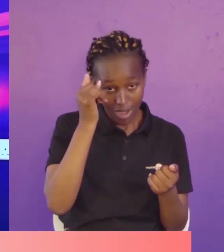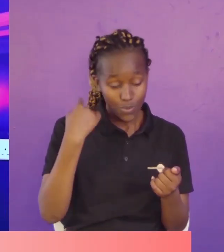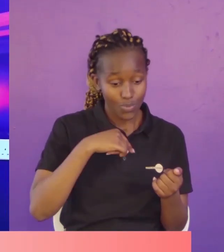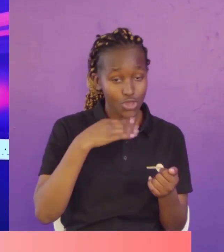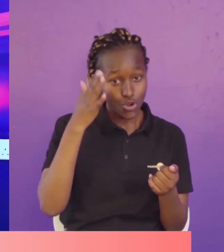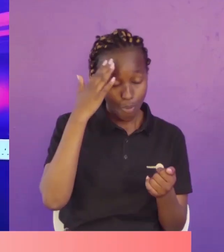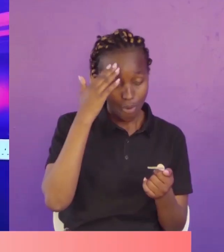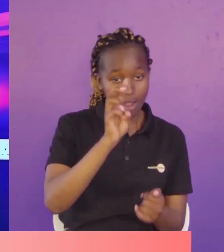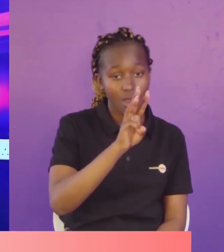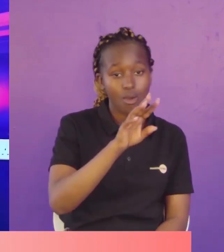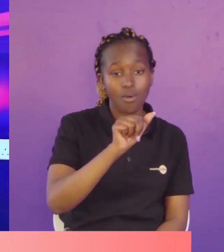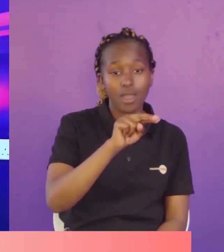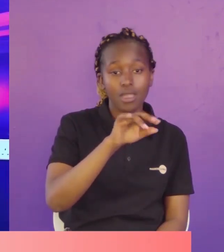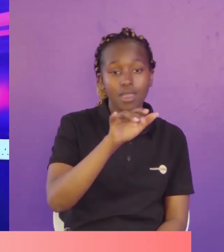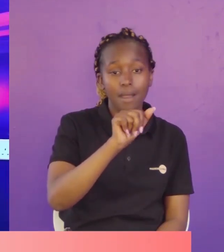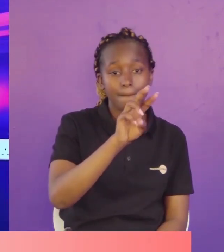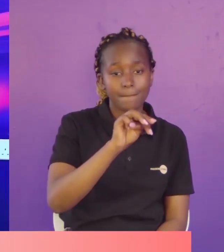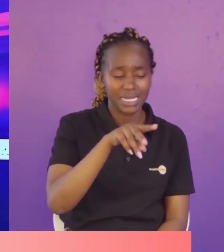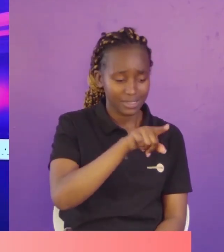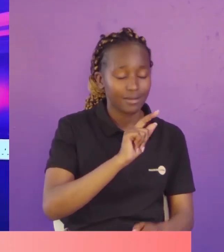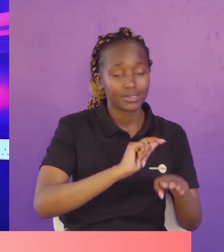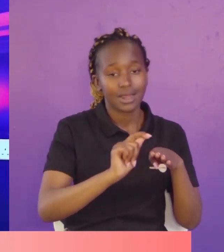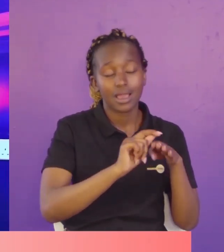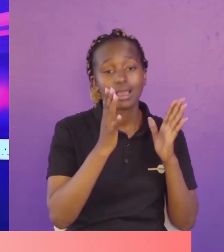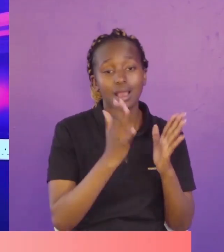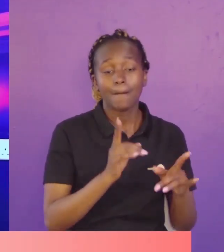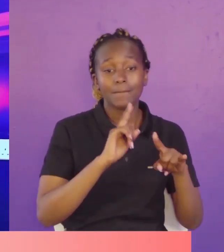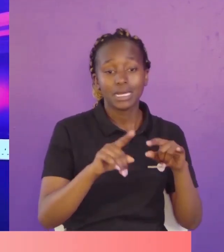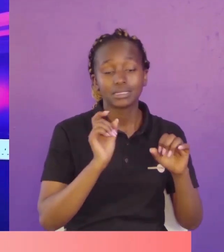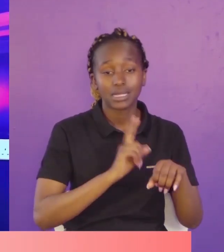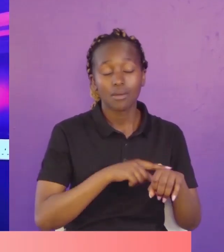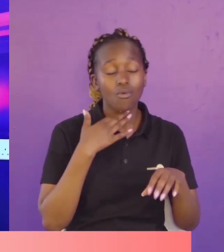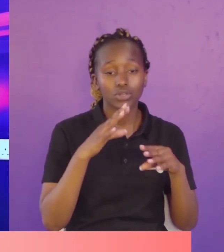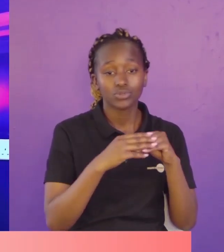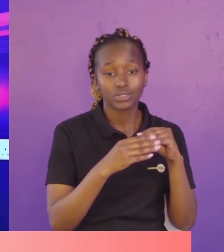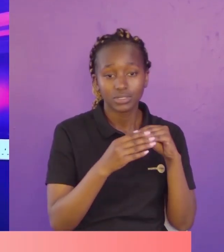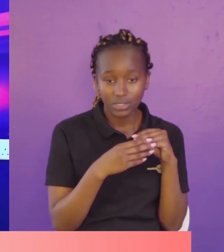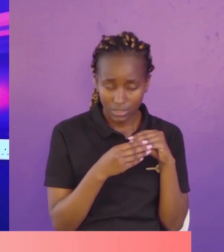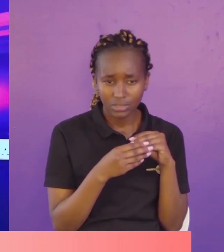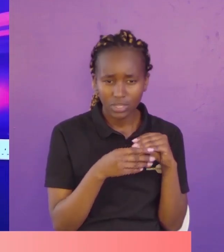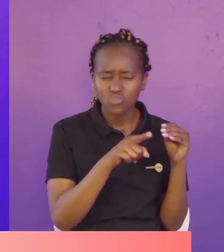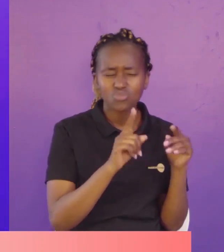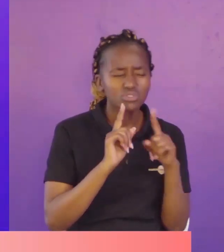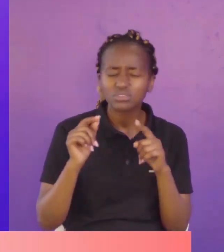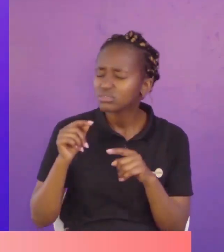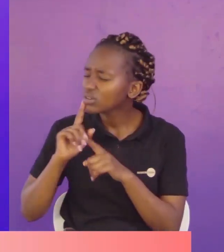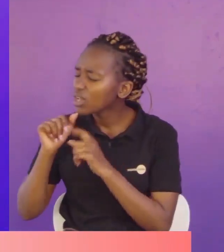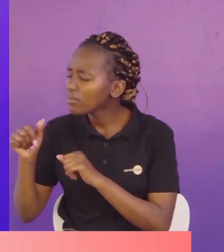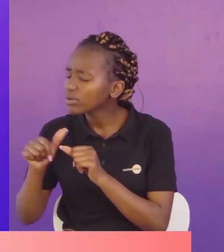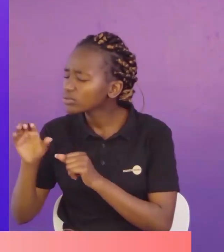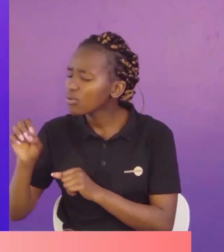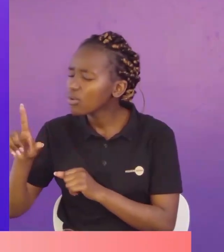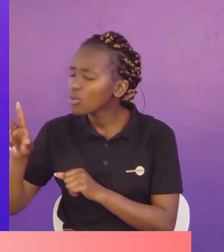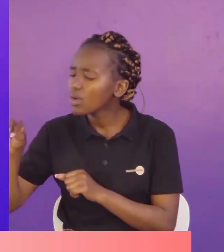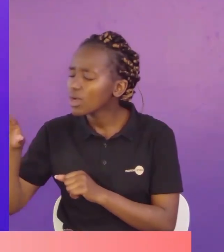that when you blend the squad, you have to find the strongest Are you side. speaking about Olunga or Wanyama? Olunga,